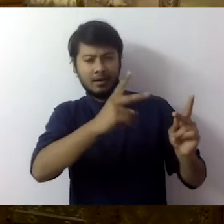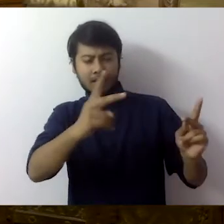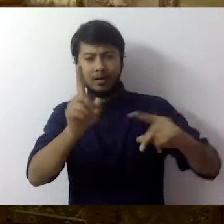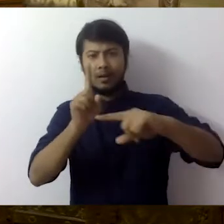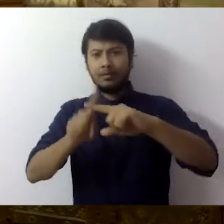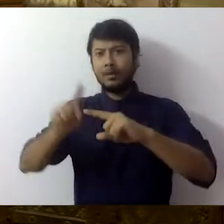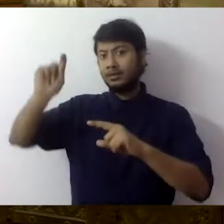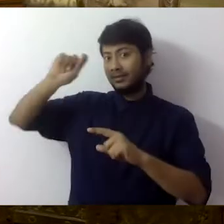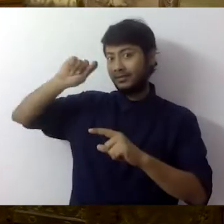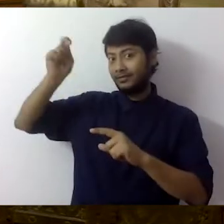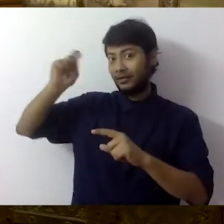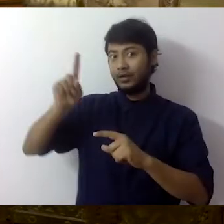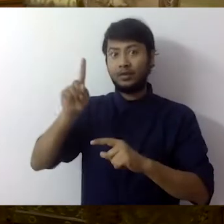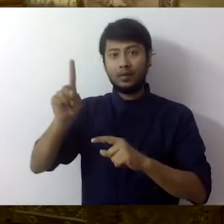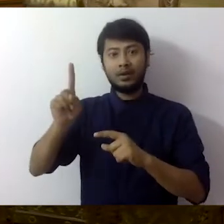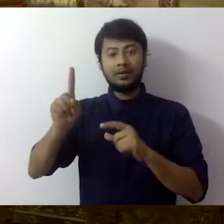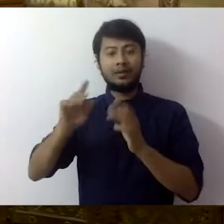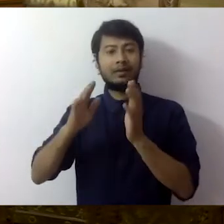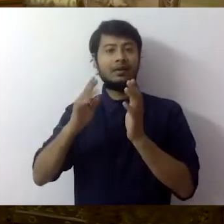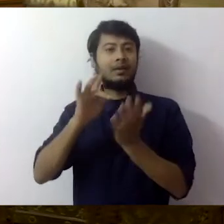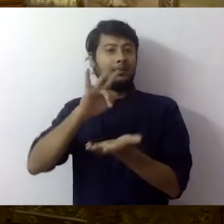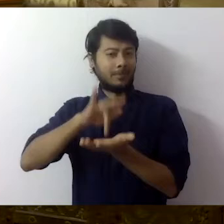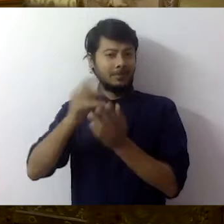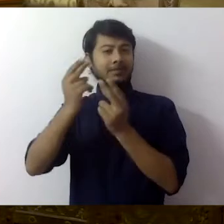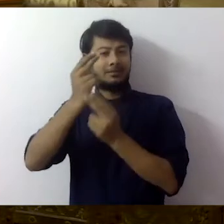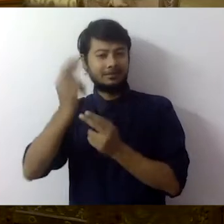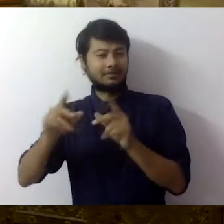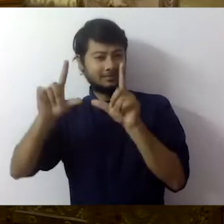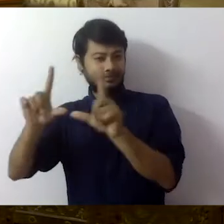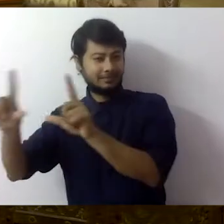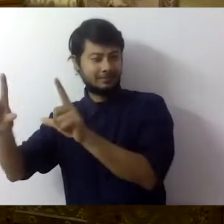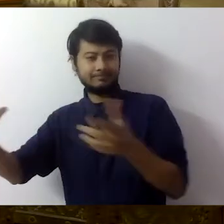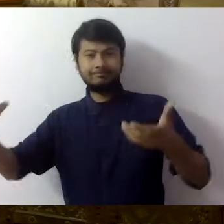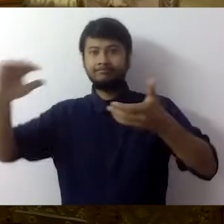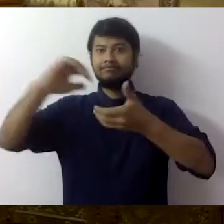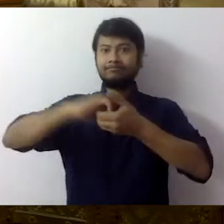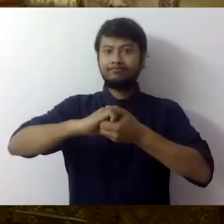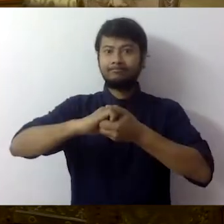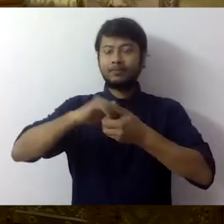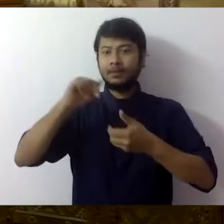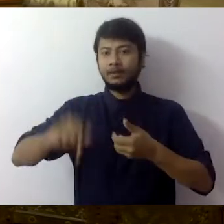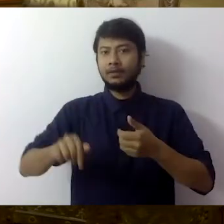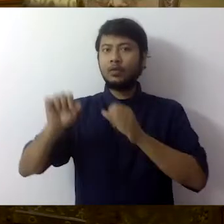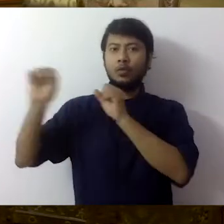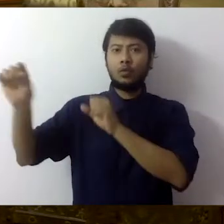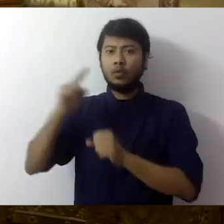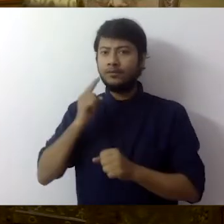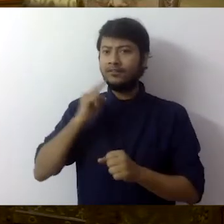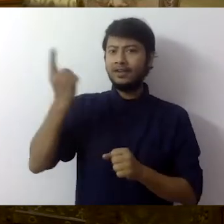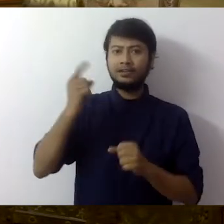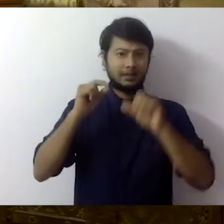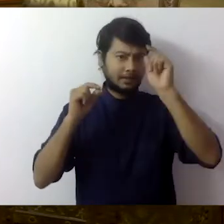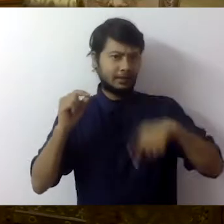exploring commonalities and differences in style, subject, or narrative. In a time